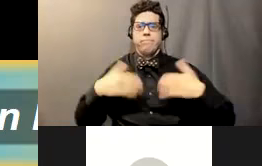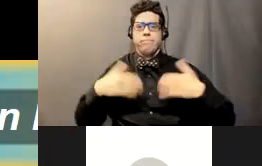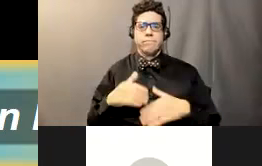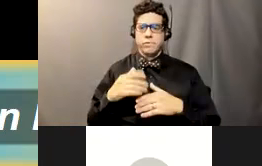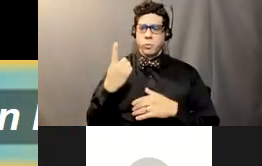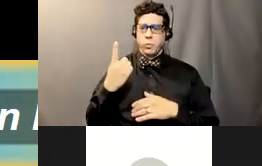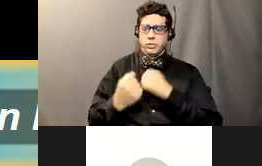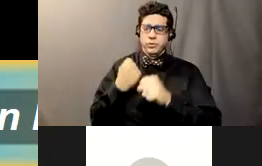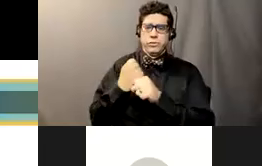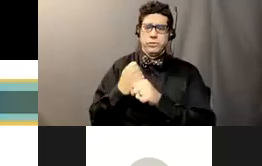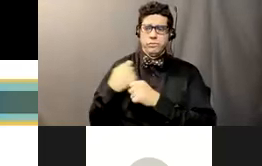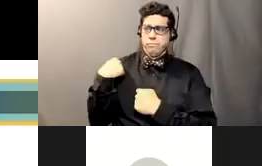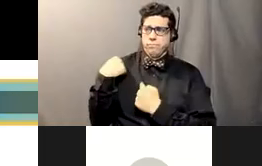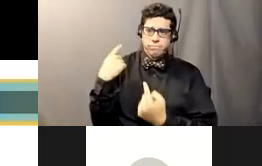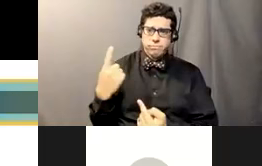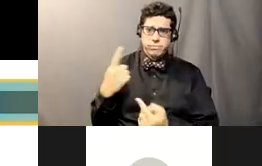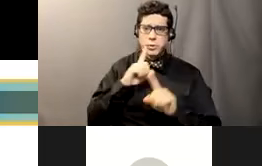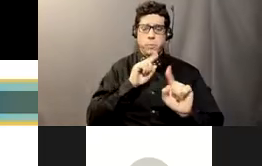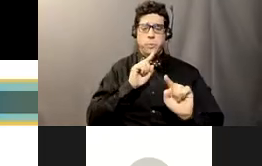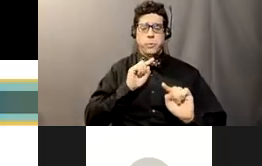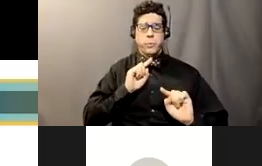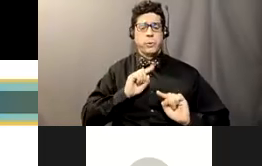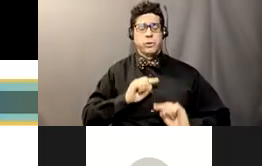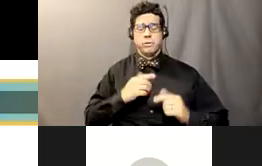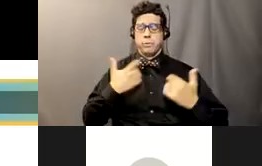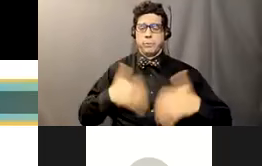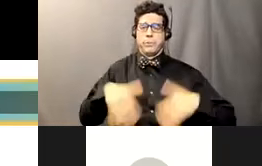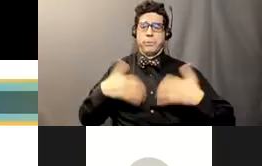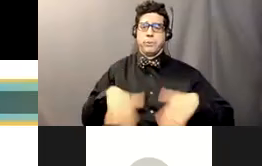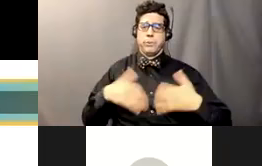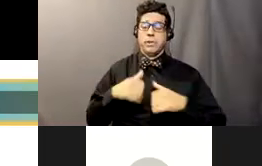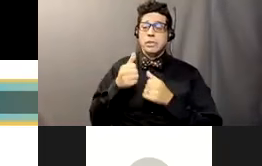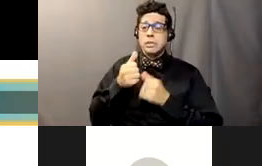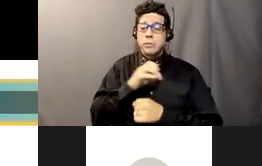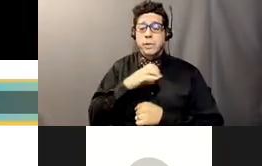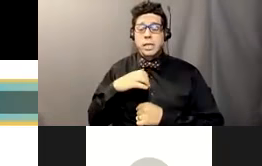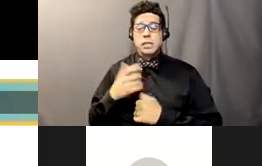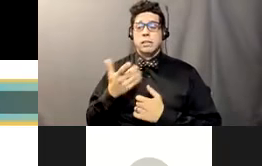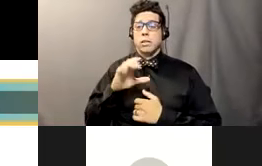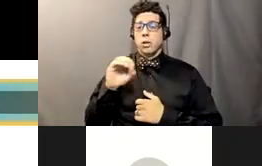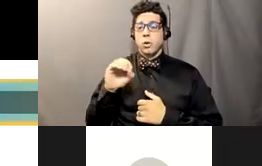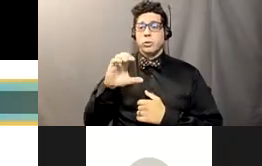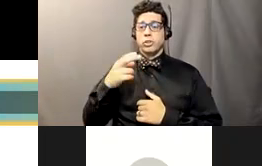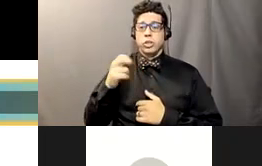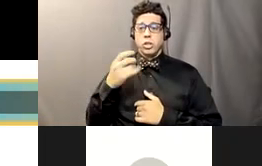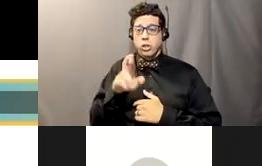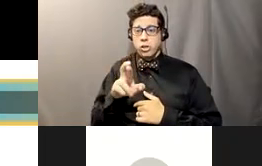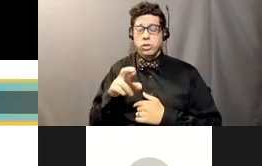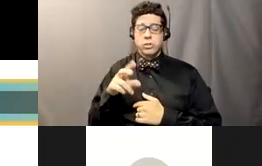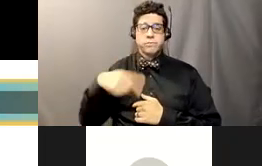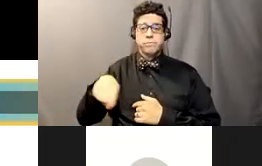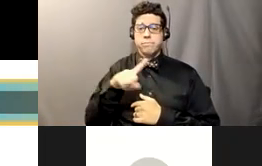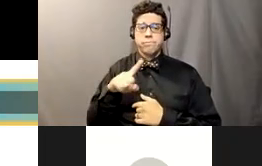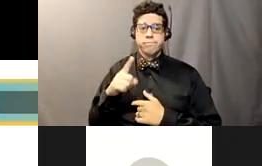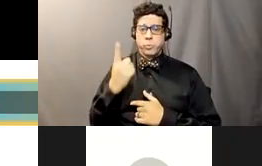one reports. I want to thank so much our subcommittees, our co-chairs for the amazing amount of work that has been done in just